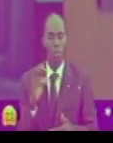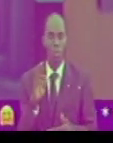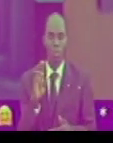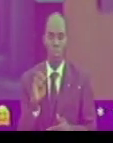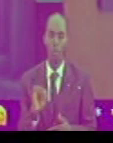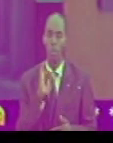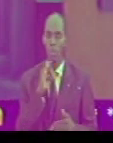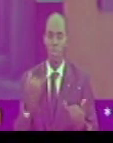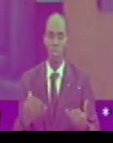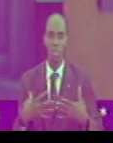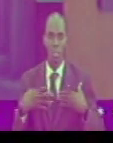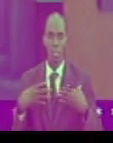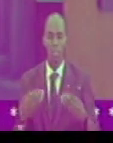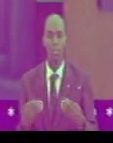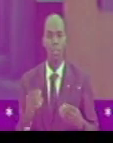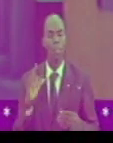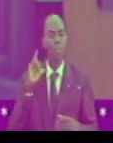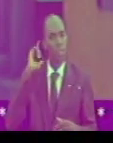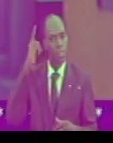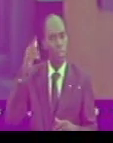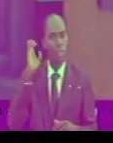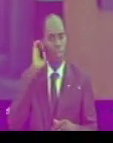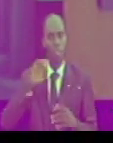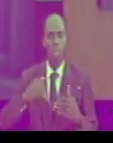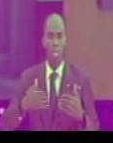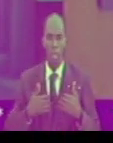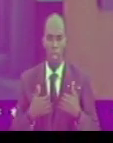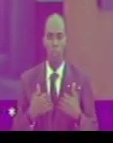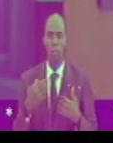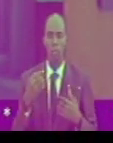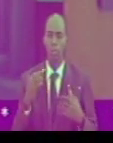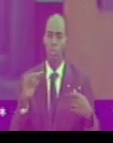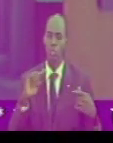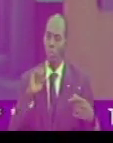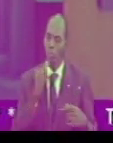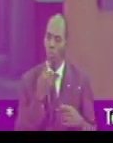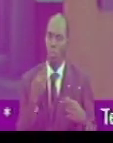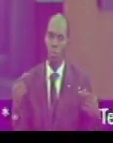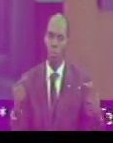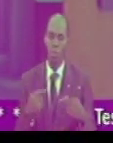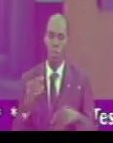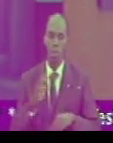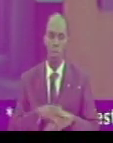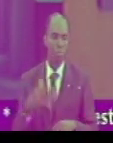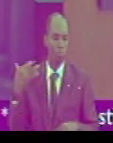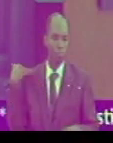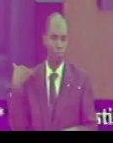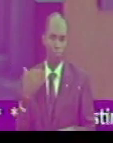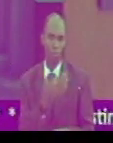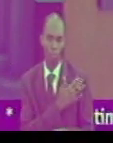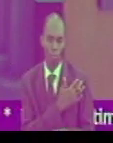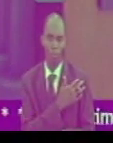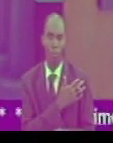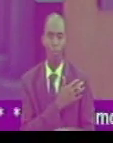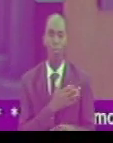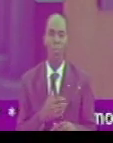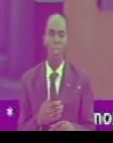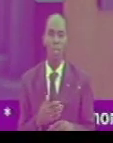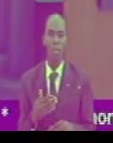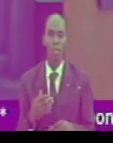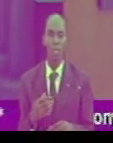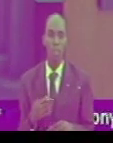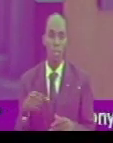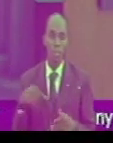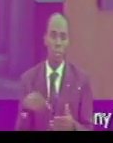shoulder. On the fateful day, on Monday, this Monday, when I came back from work, I say, I'm going to the crusade to stand on the pulpit to glorify